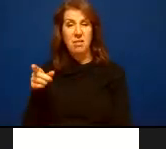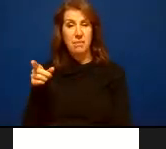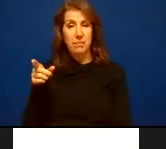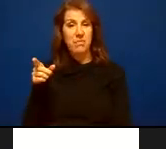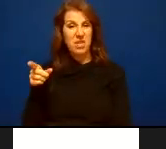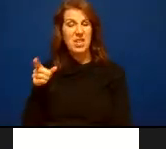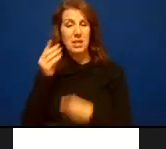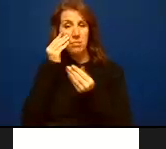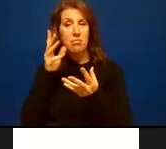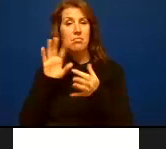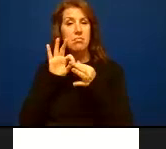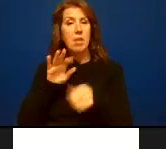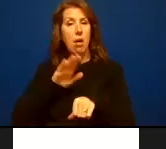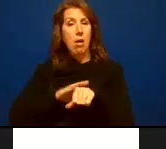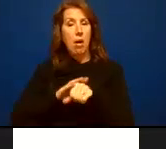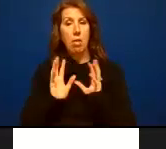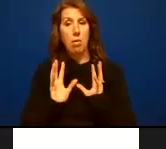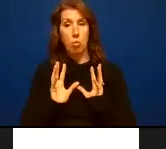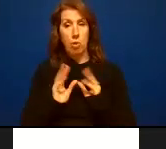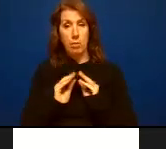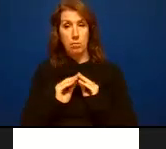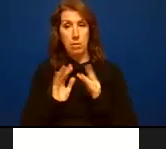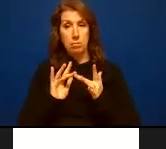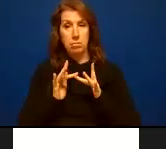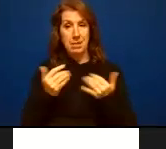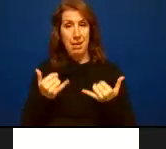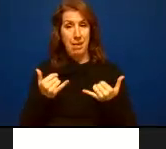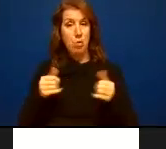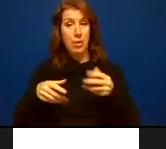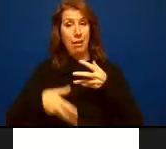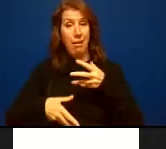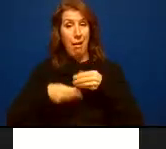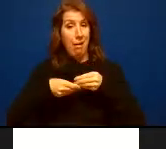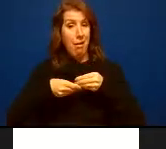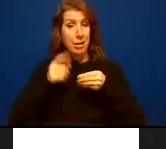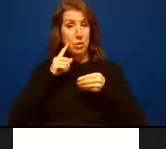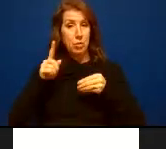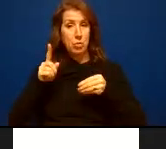now, and happy for folks to add anything in the chat.